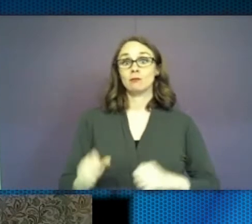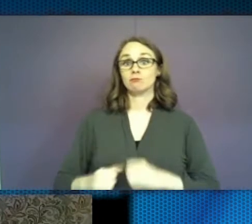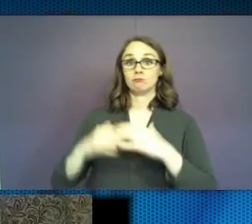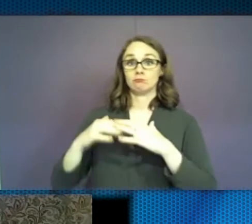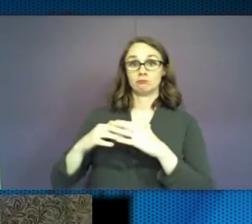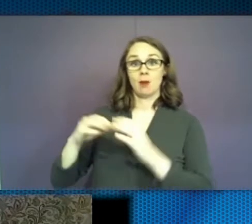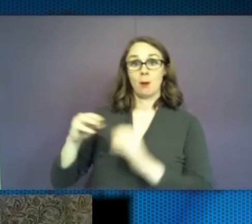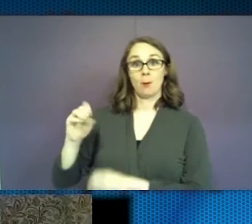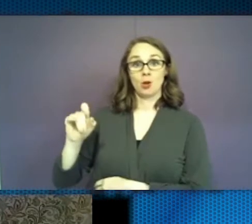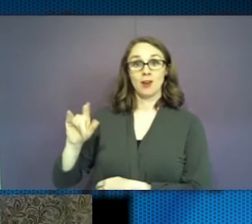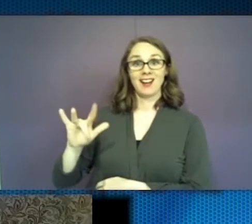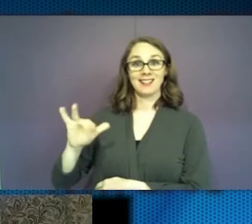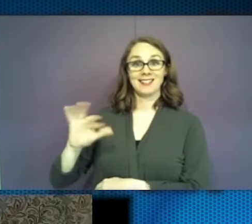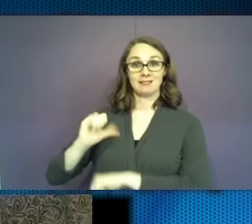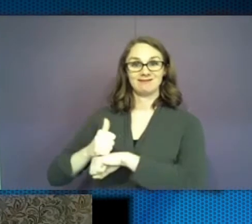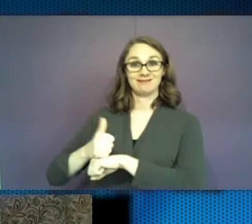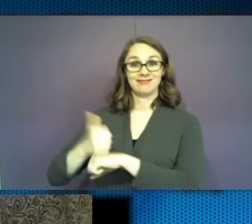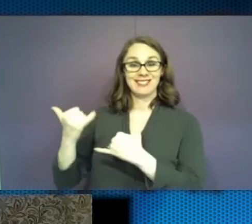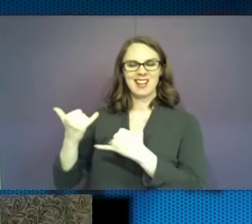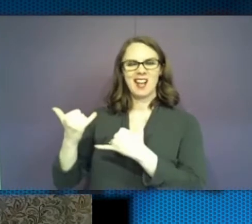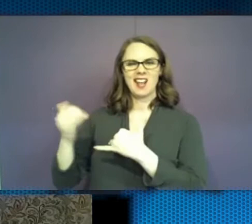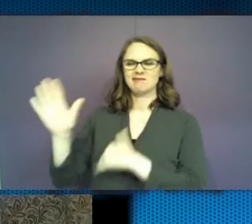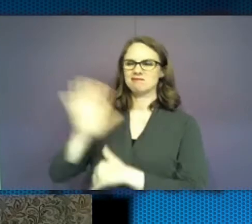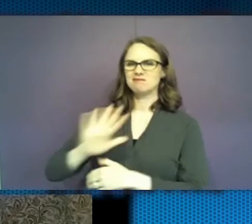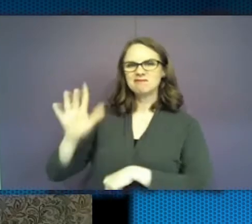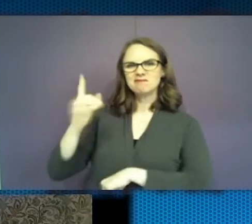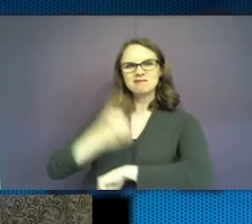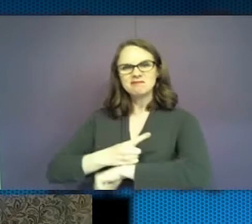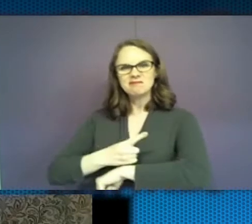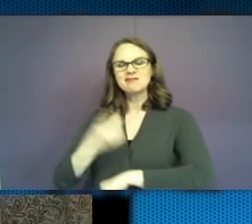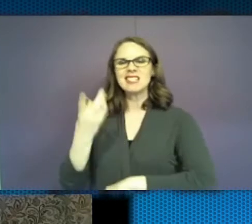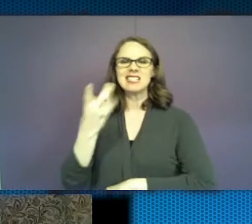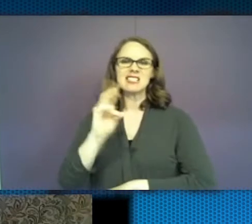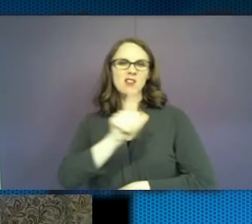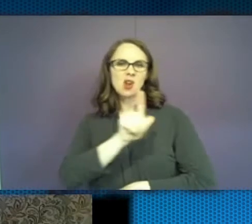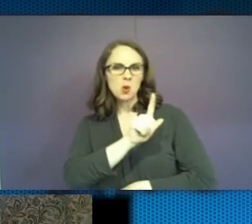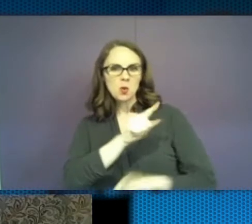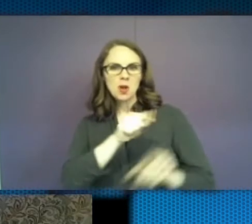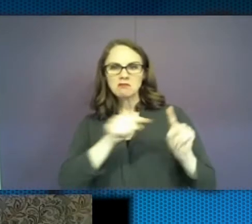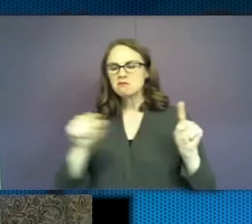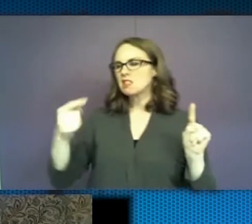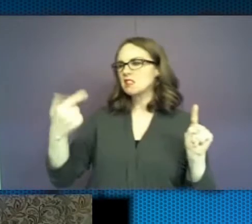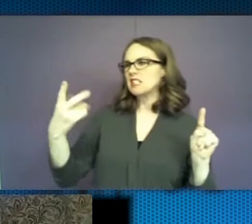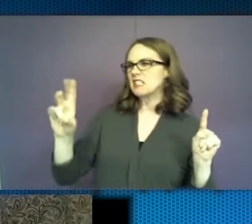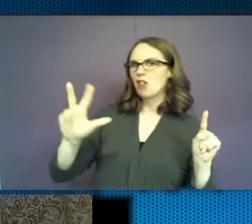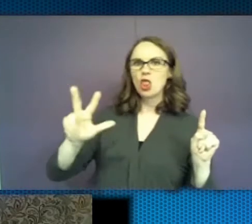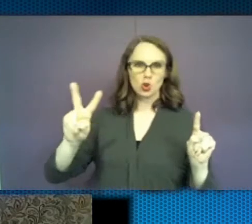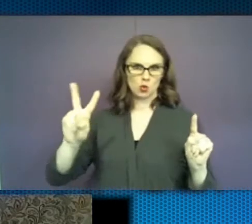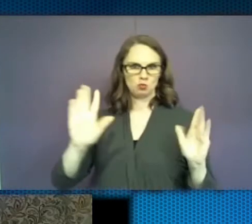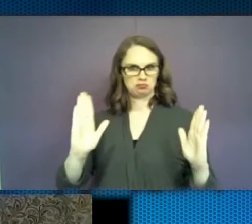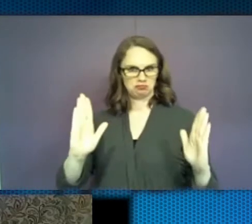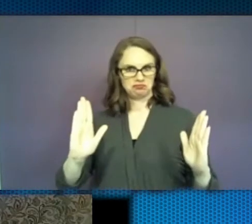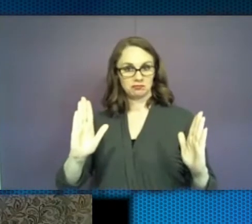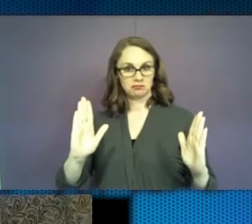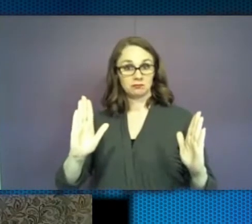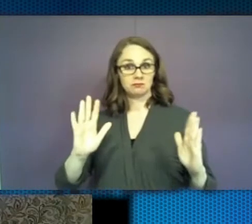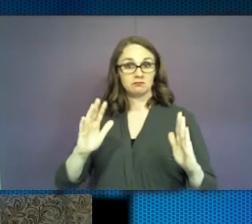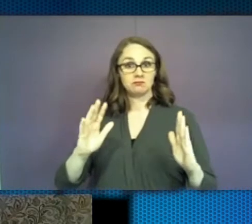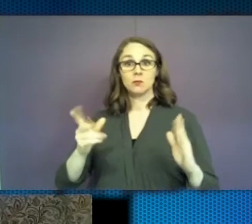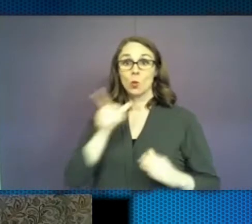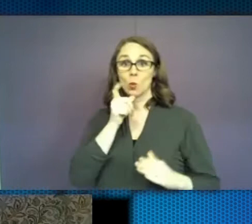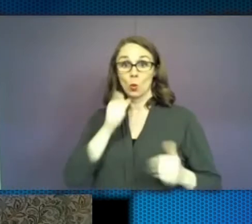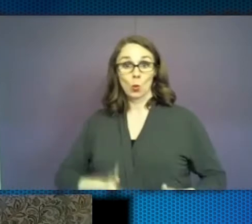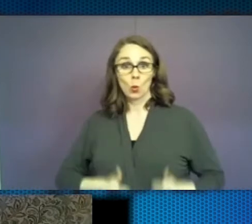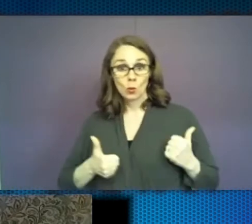that we have today sort of dates that between 1721 and 1732. The inhabitants were mostly